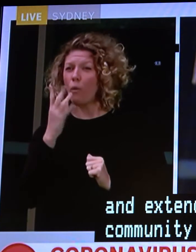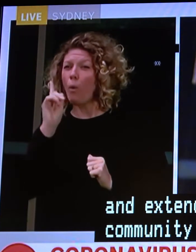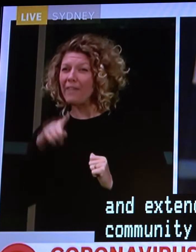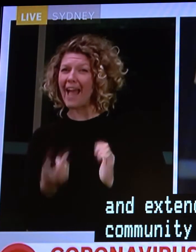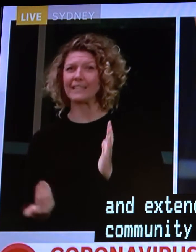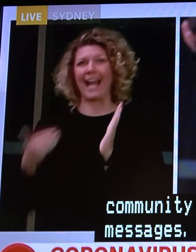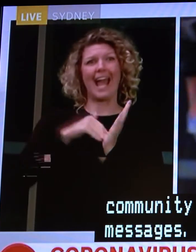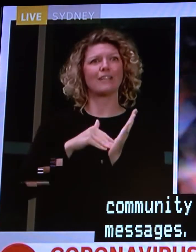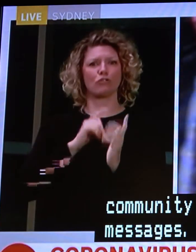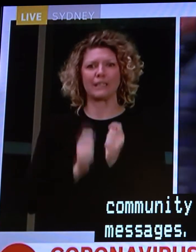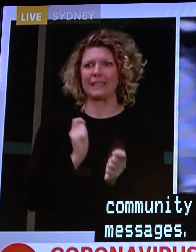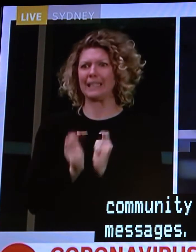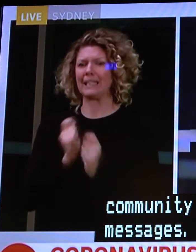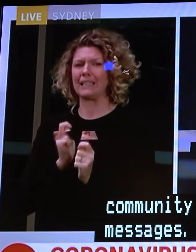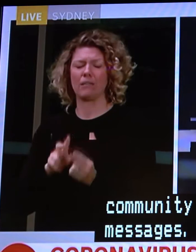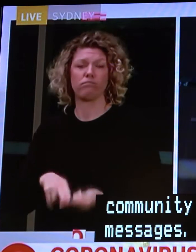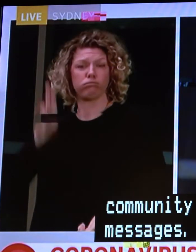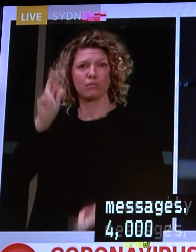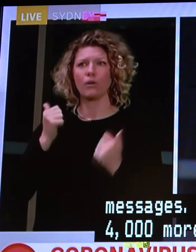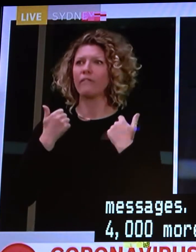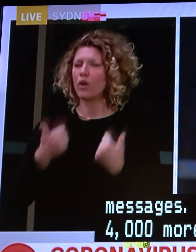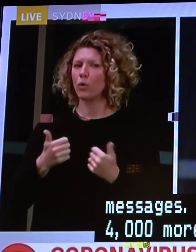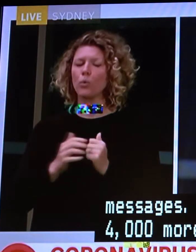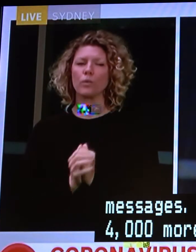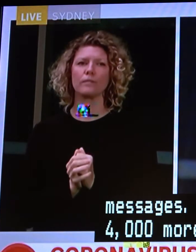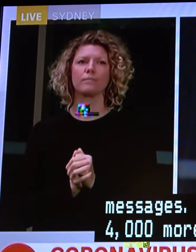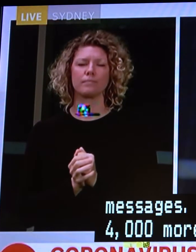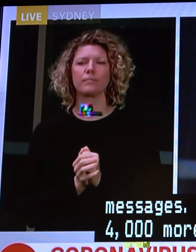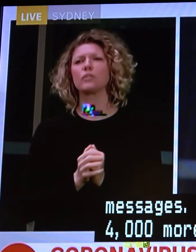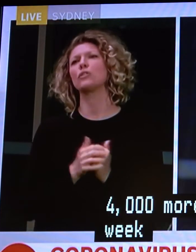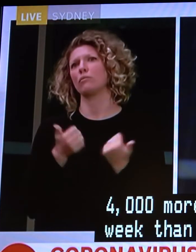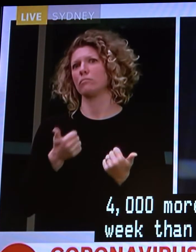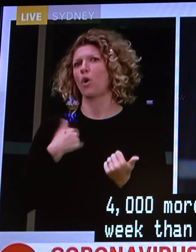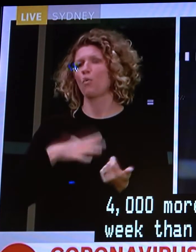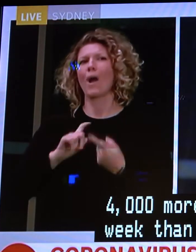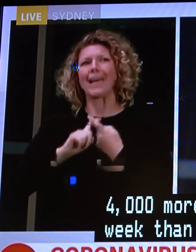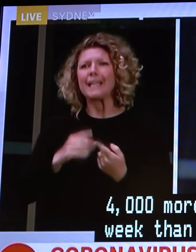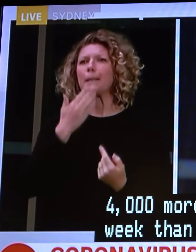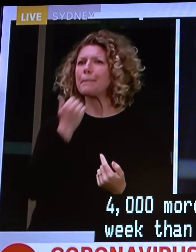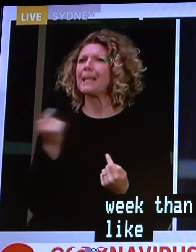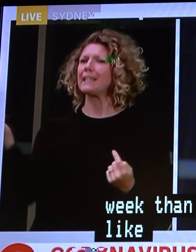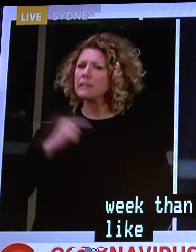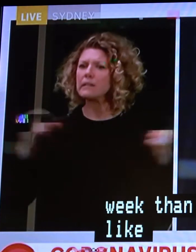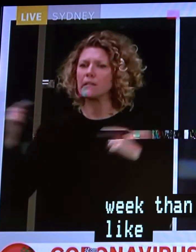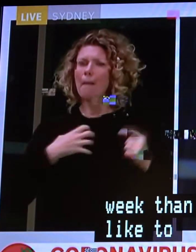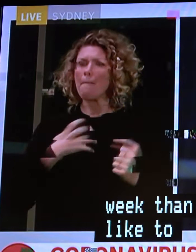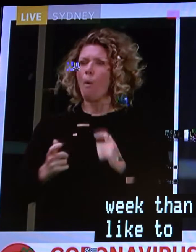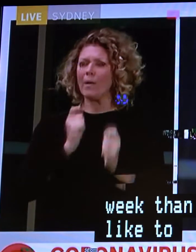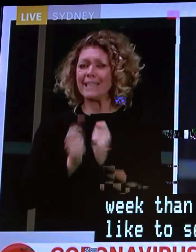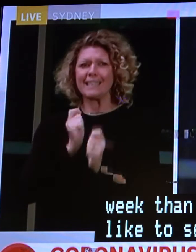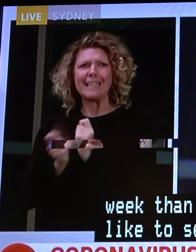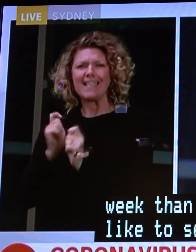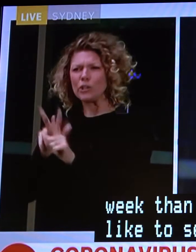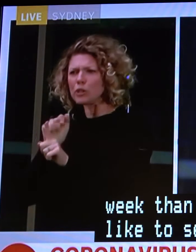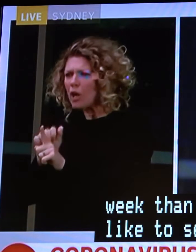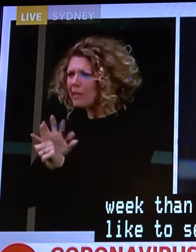in the past week than the previous week. I'd like to see those numbers continue to increase. So our